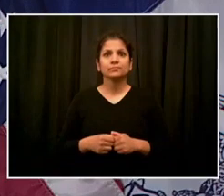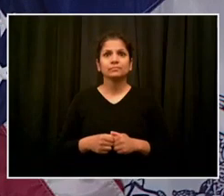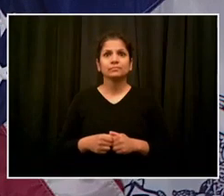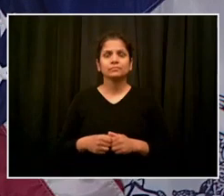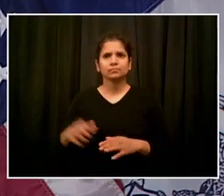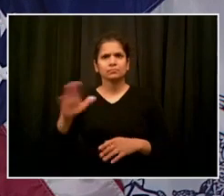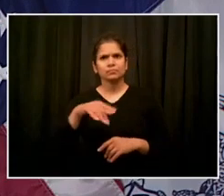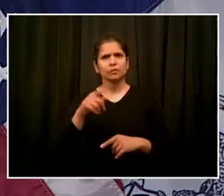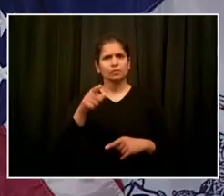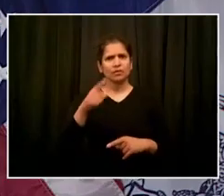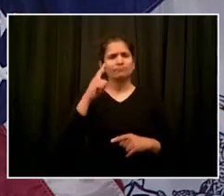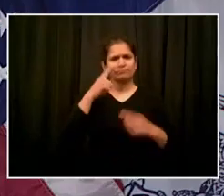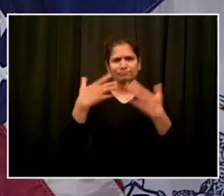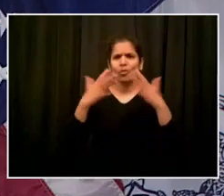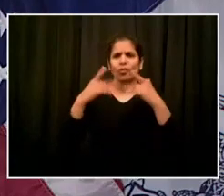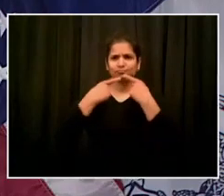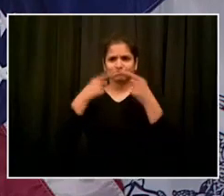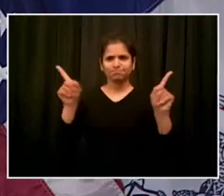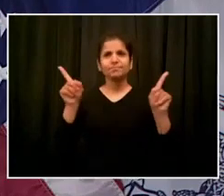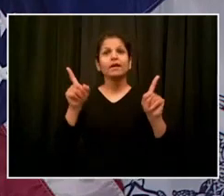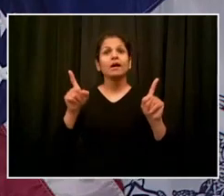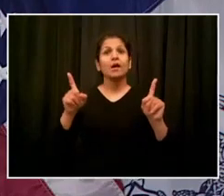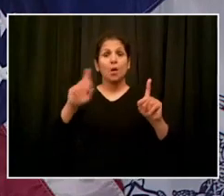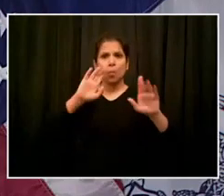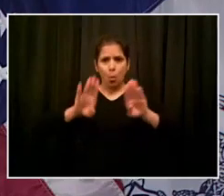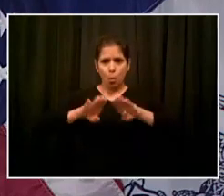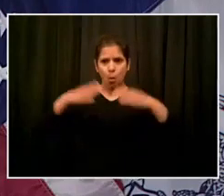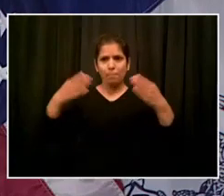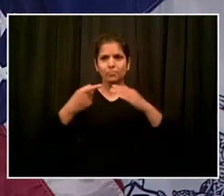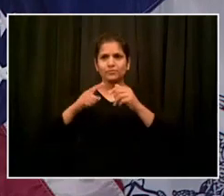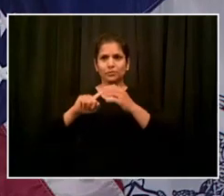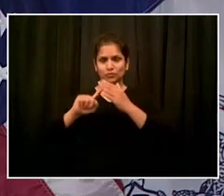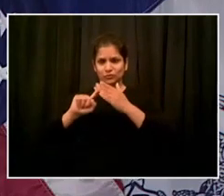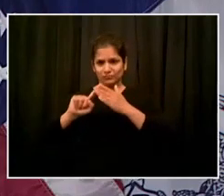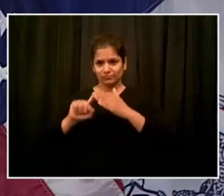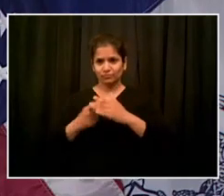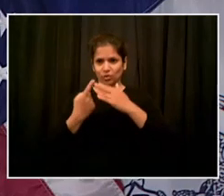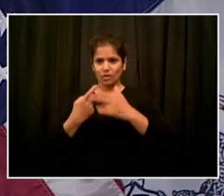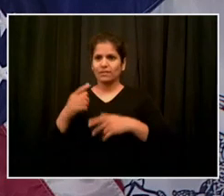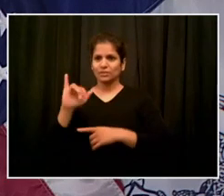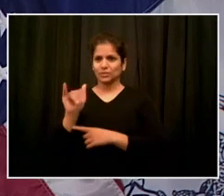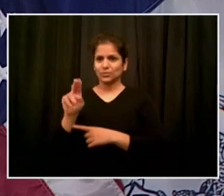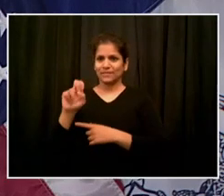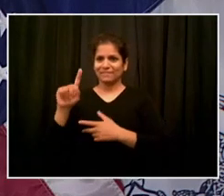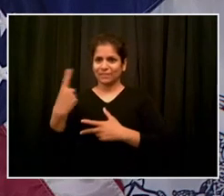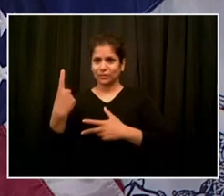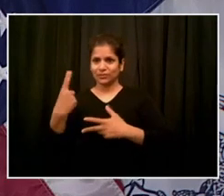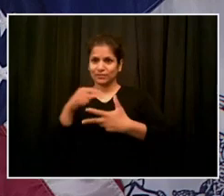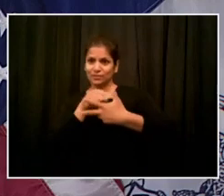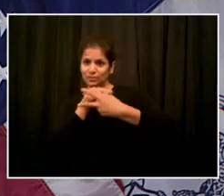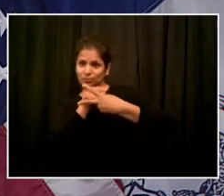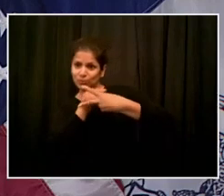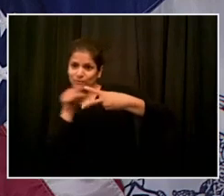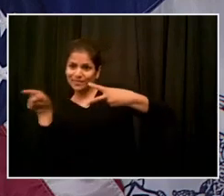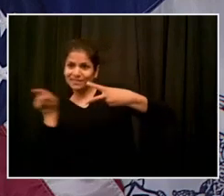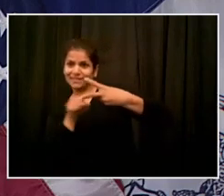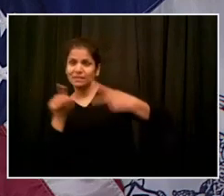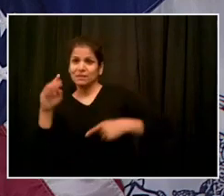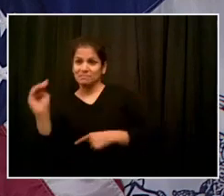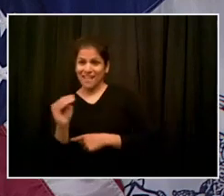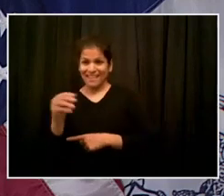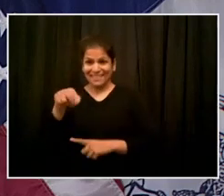in June, and for practical purposes, Monday is June. So do we rule out next week, or is next week